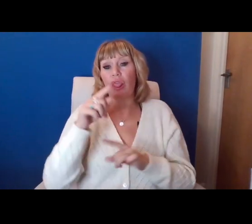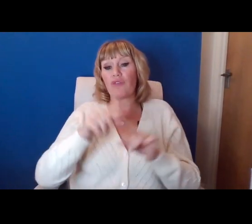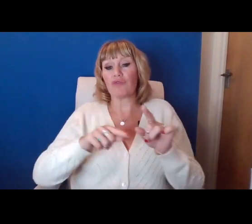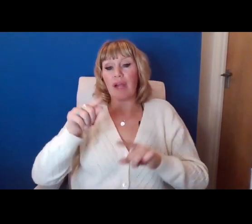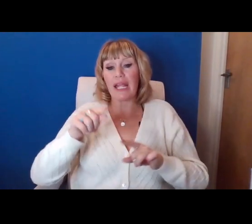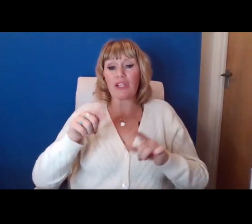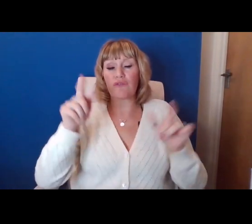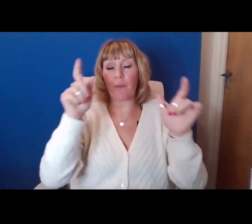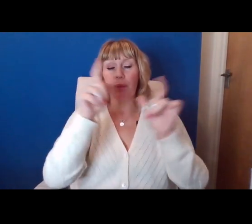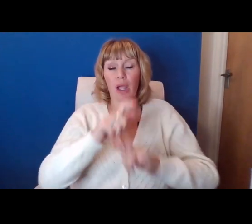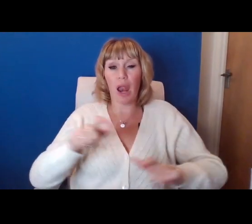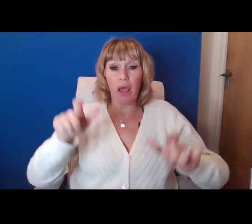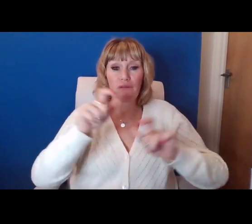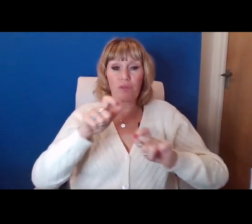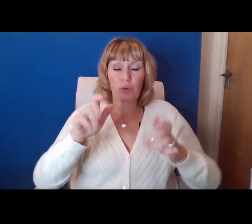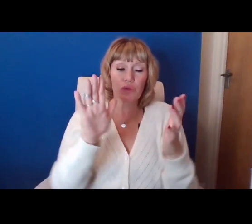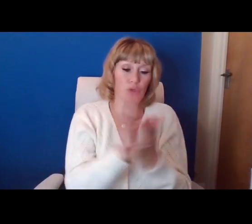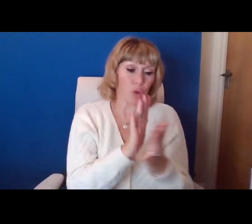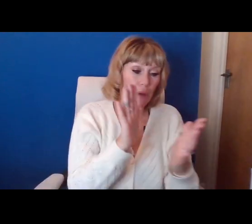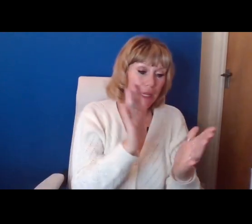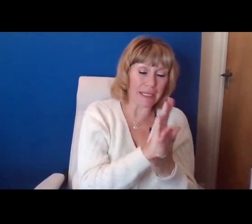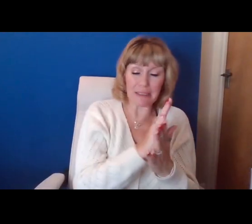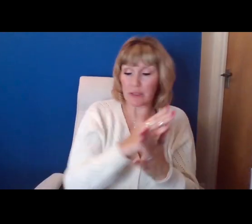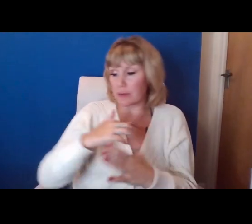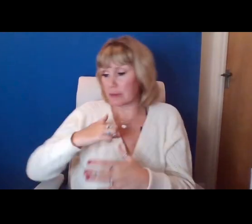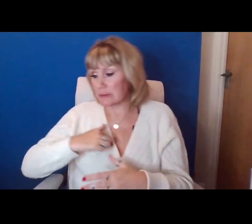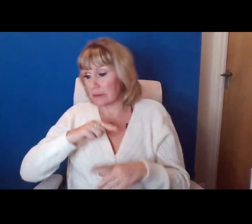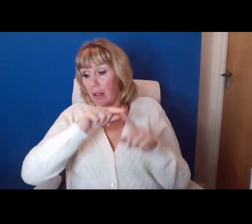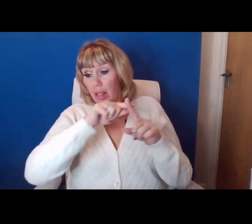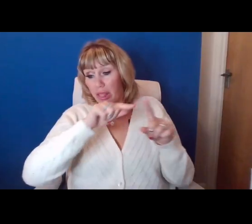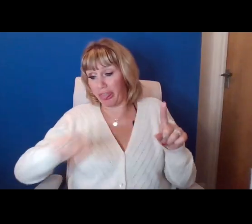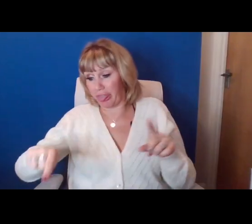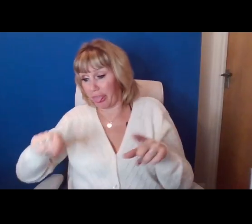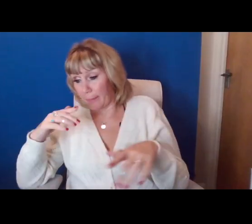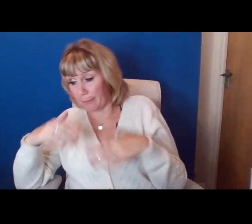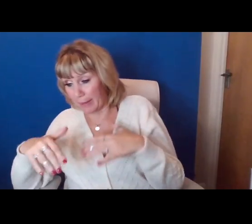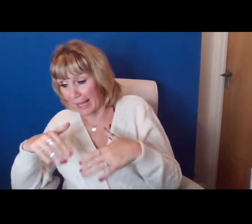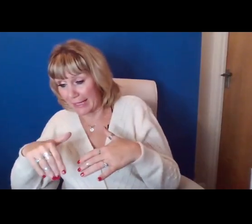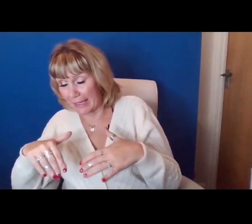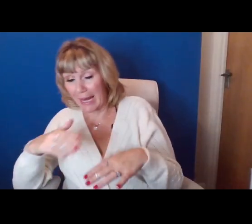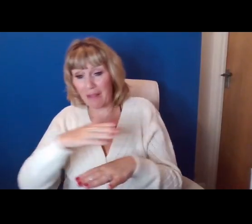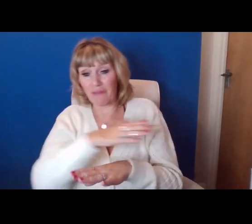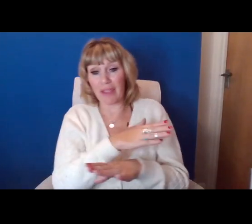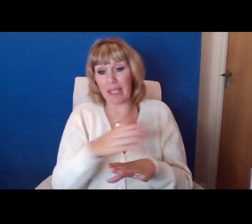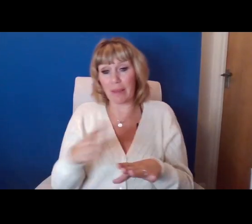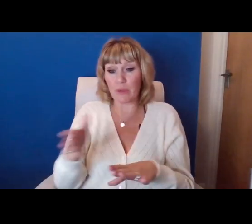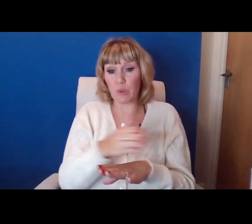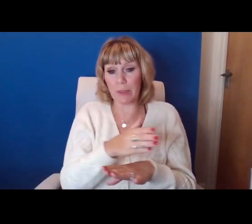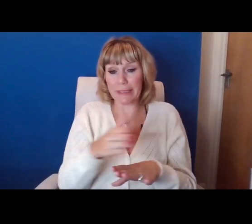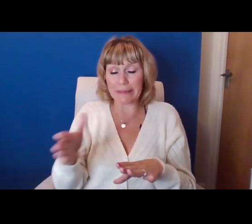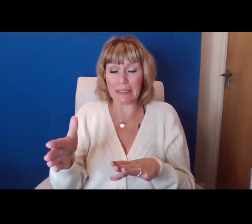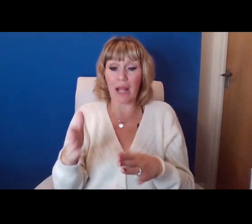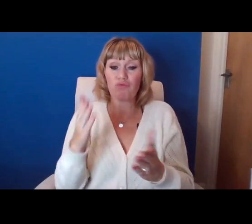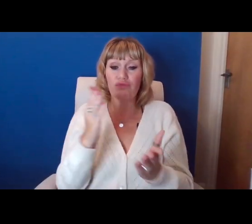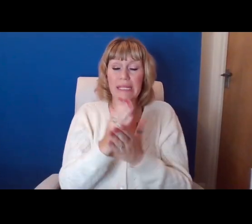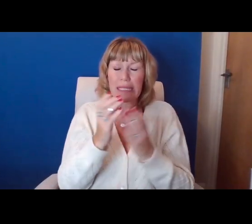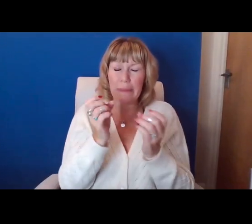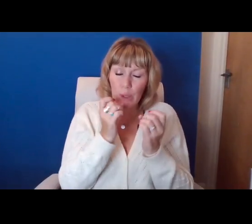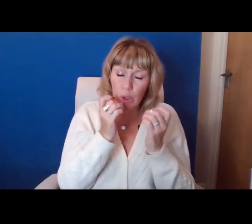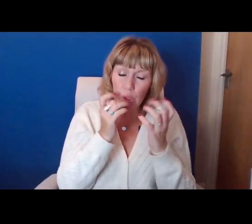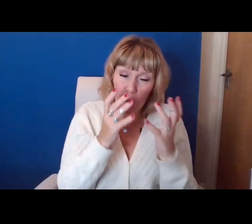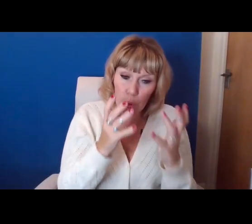joy to grim pain and everything in between. Carolyn says, amazing and beautifully moving